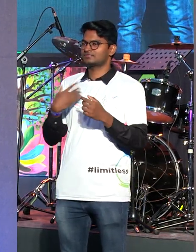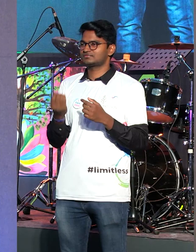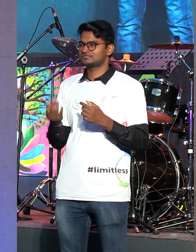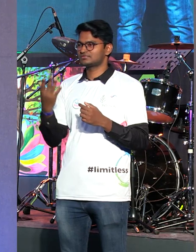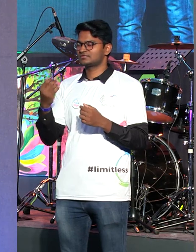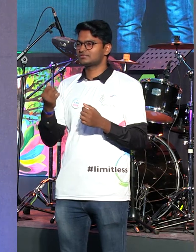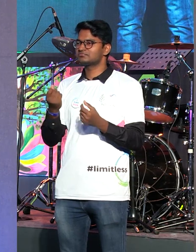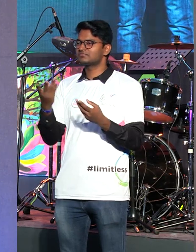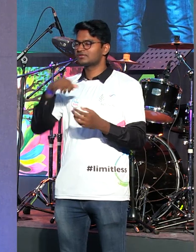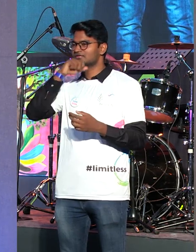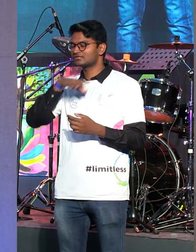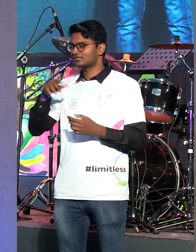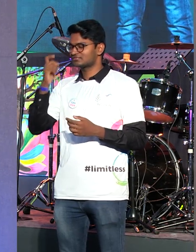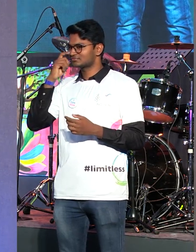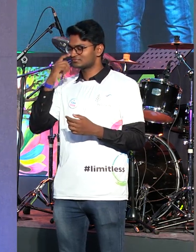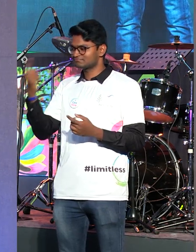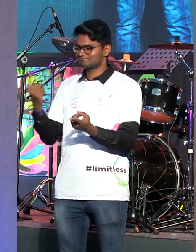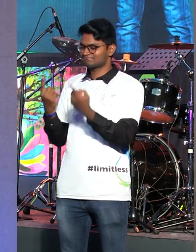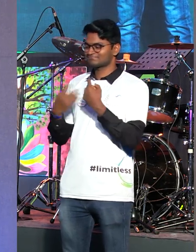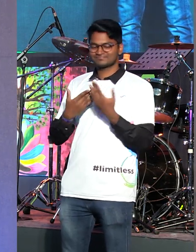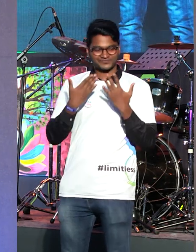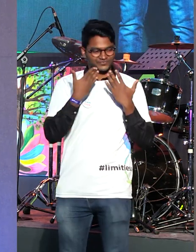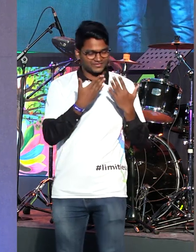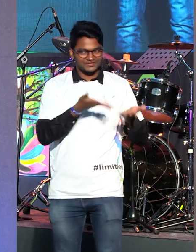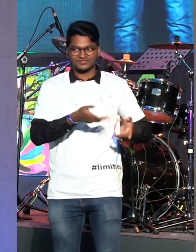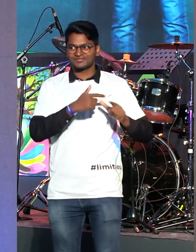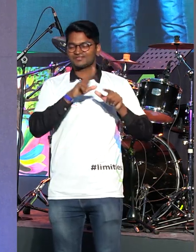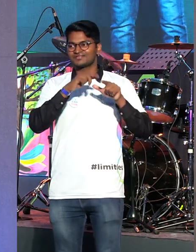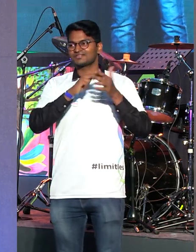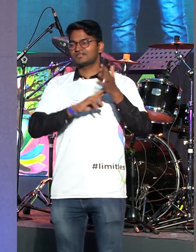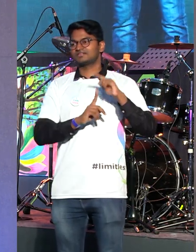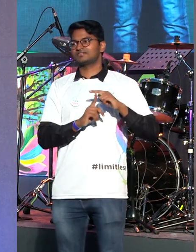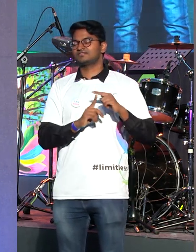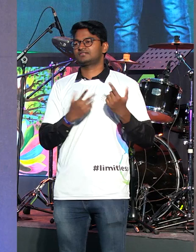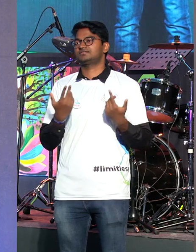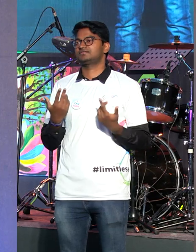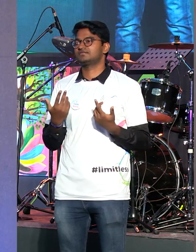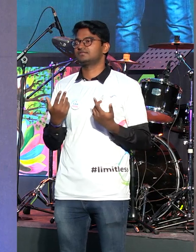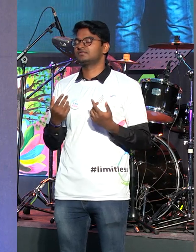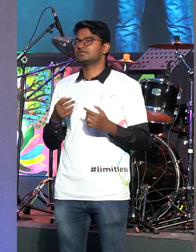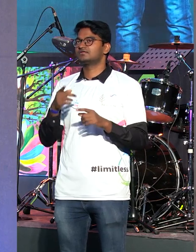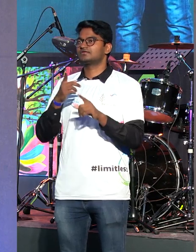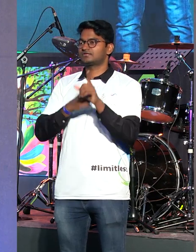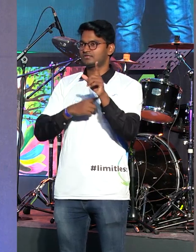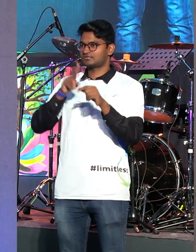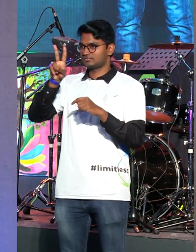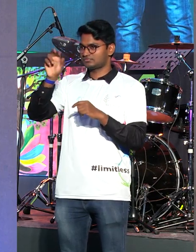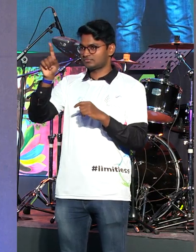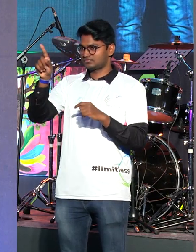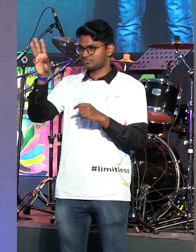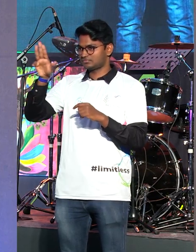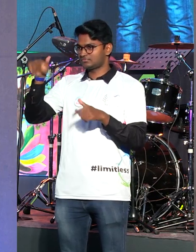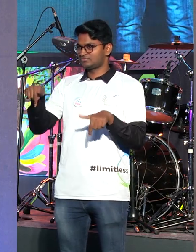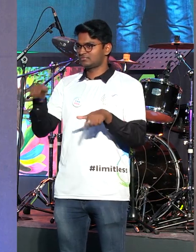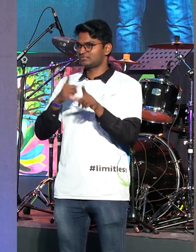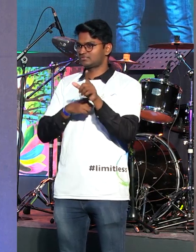young women would come up to me and say, thank you for doing this campaign, I feel a little better about myself. 2019, this year, it's their